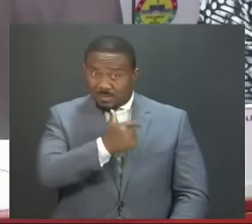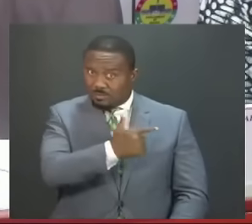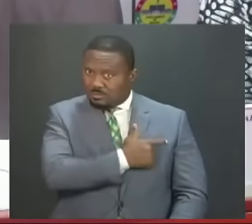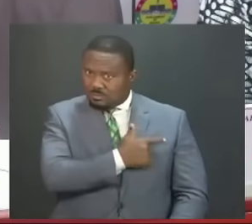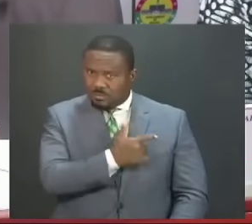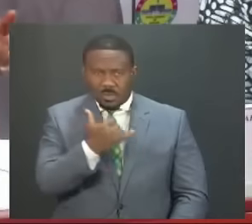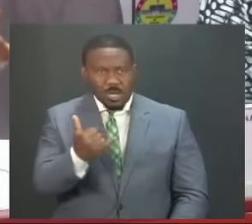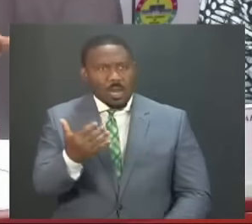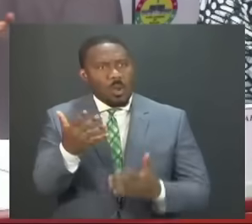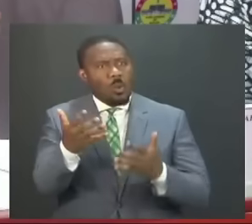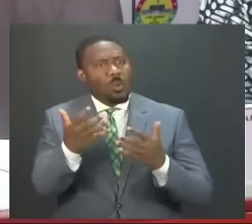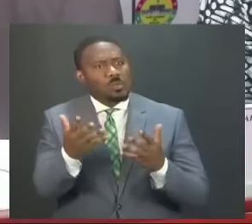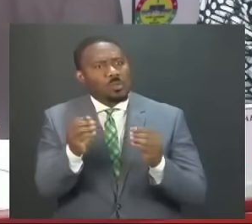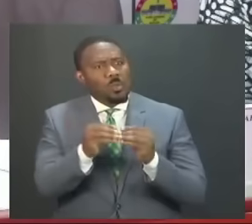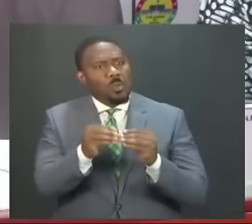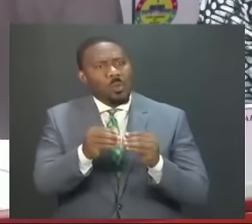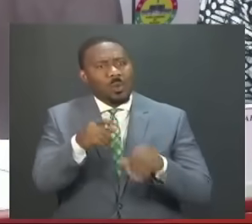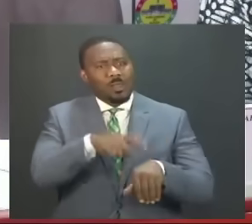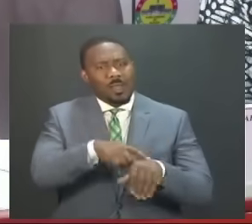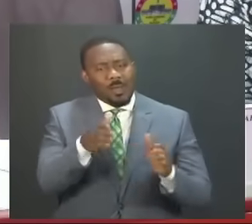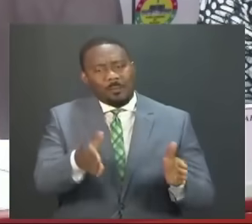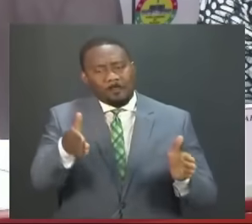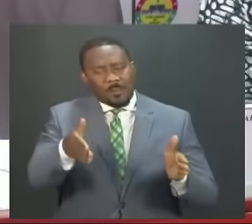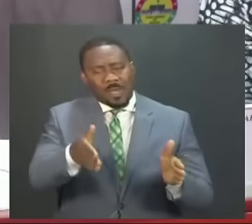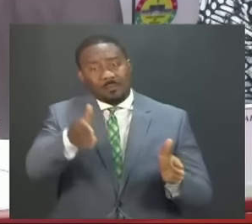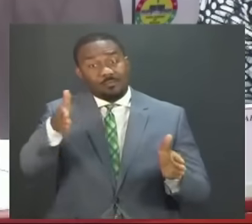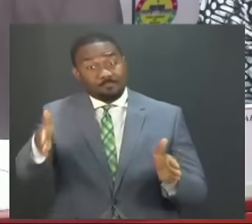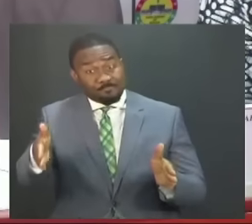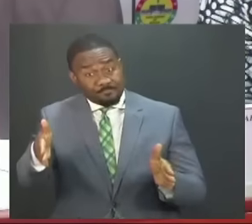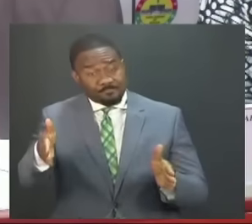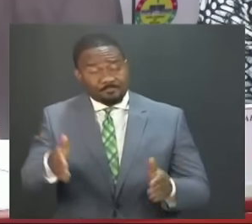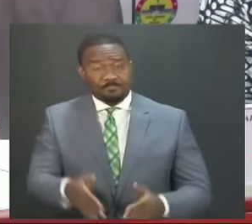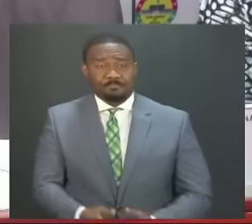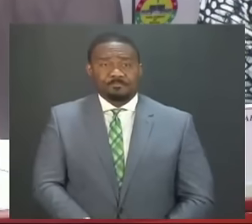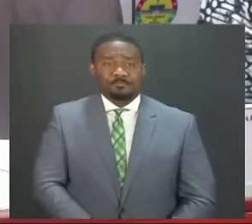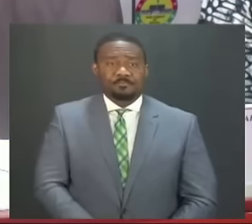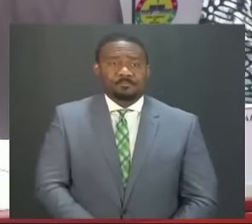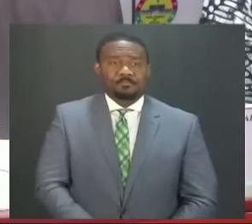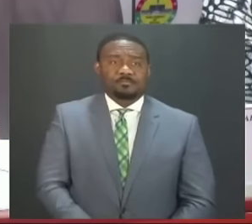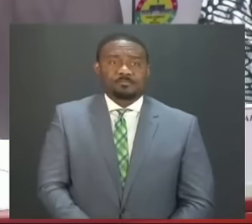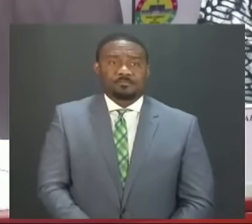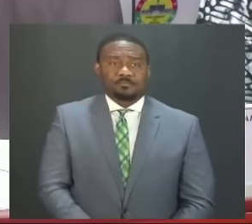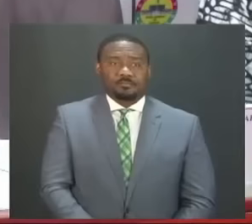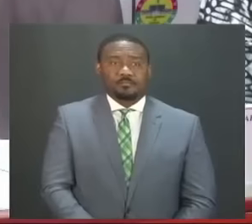court belatedly for extension of time. Mr. Speaker,